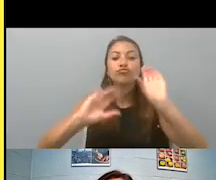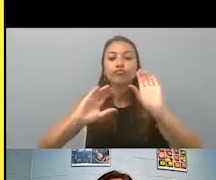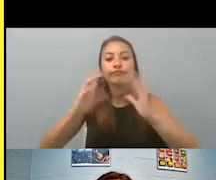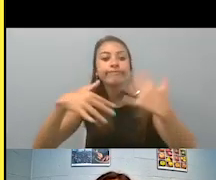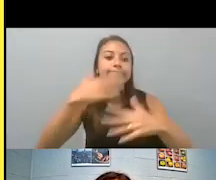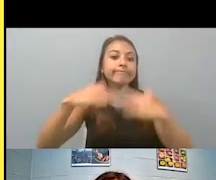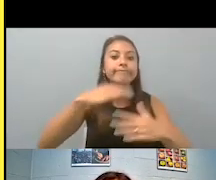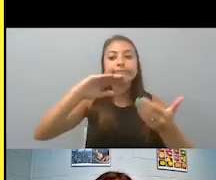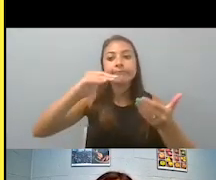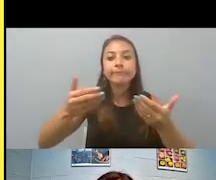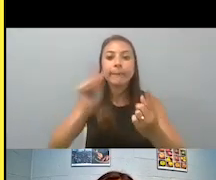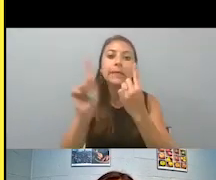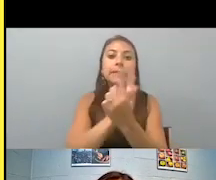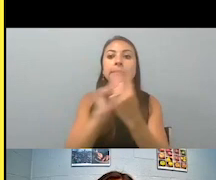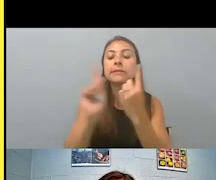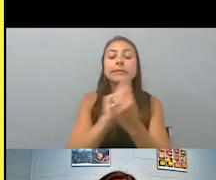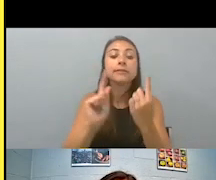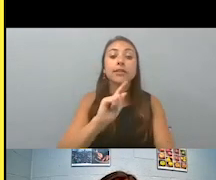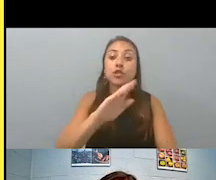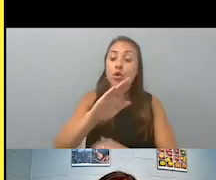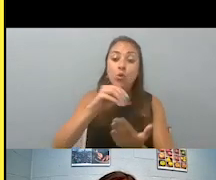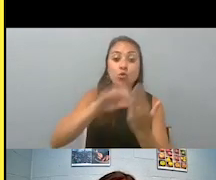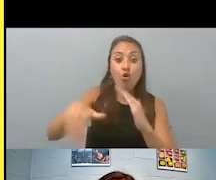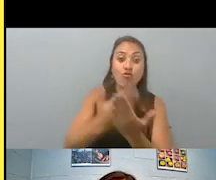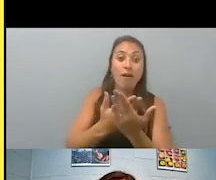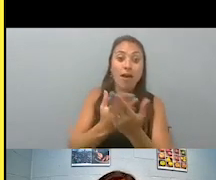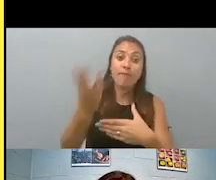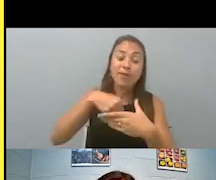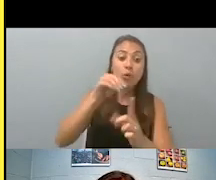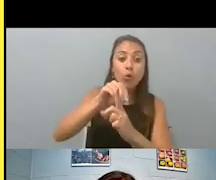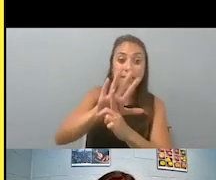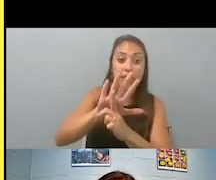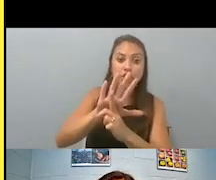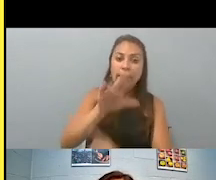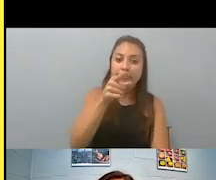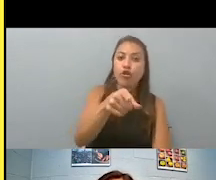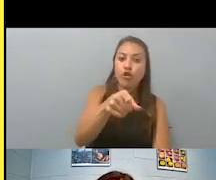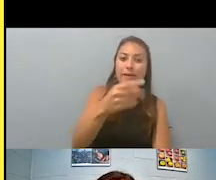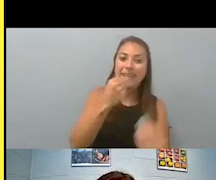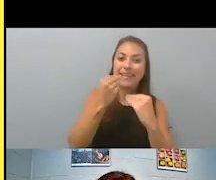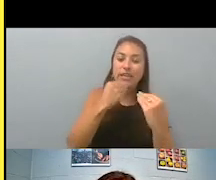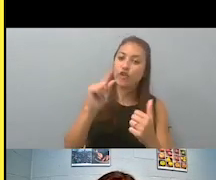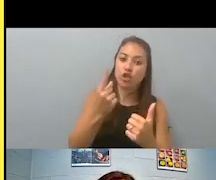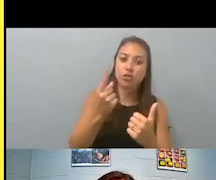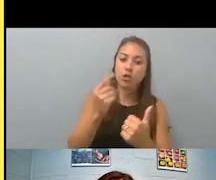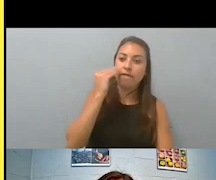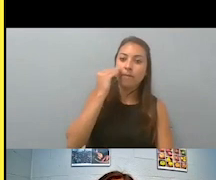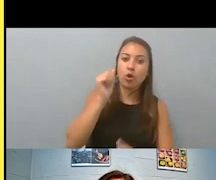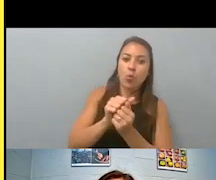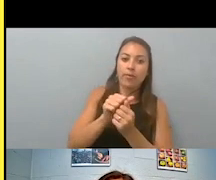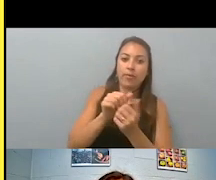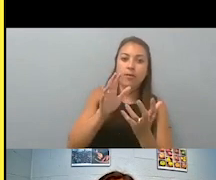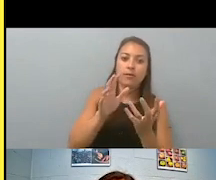So when the student arrives and is participating in orientation, really this is where they're eating first. So they get familiarized with the